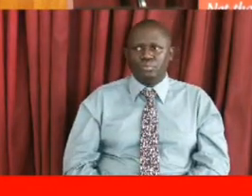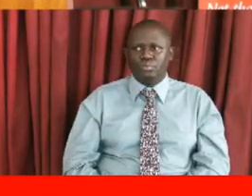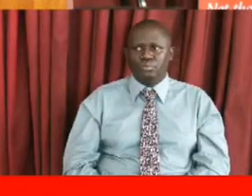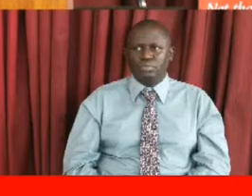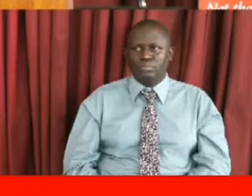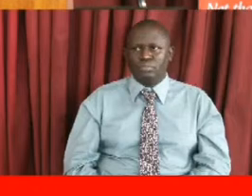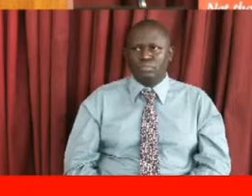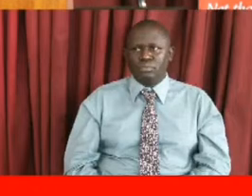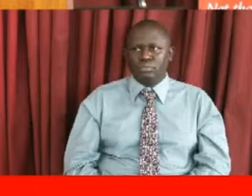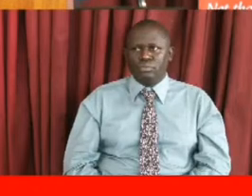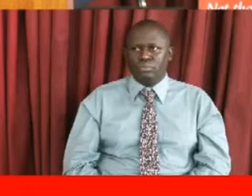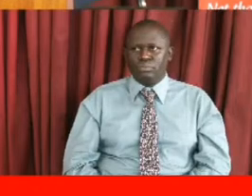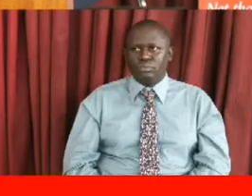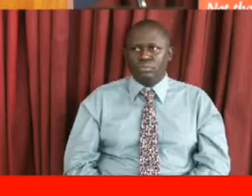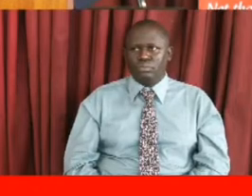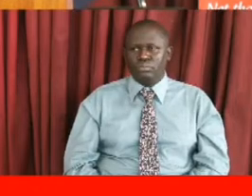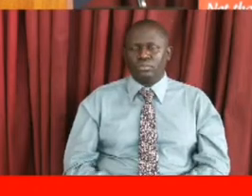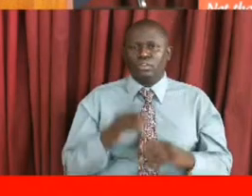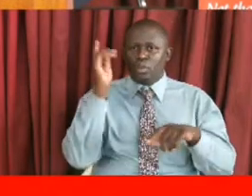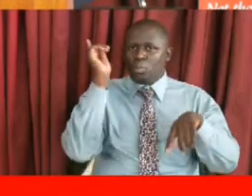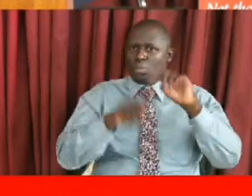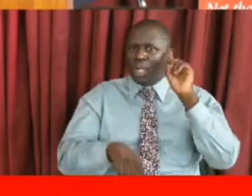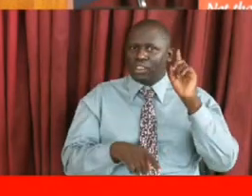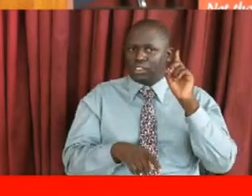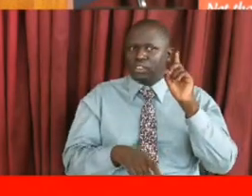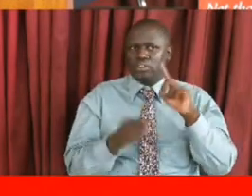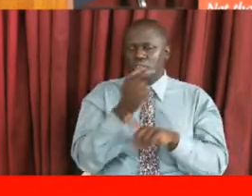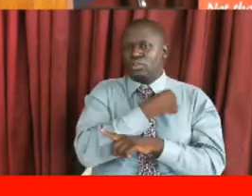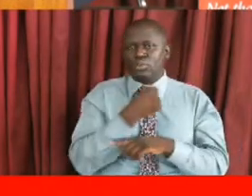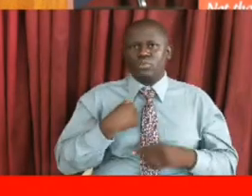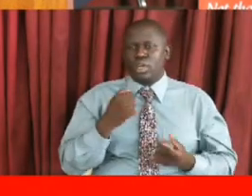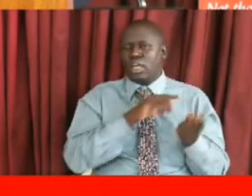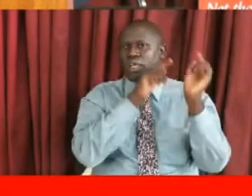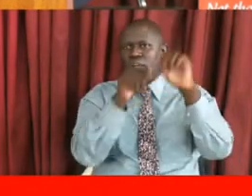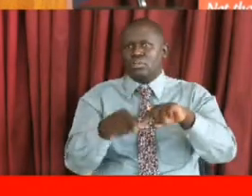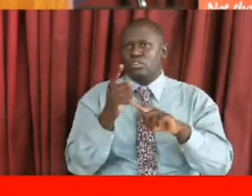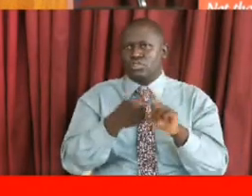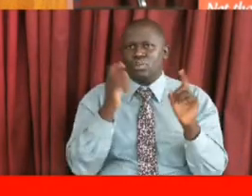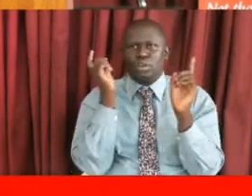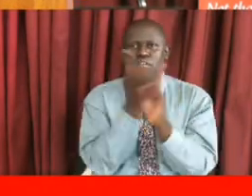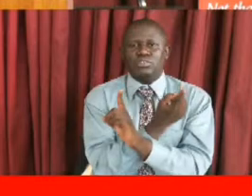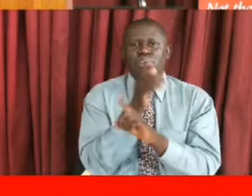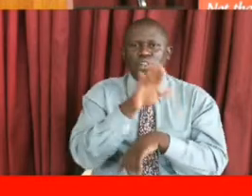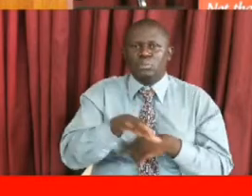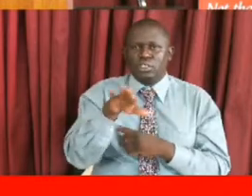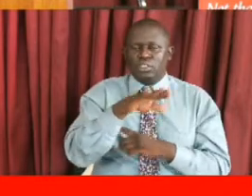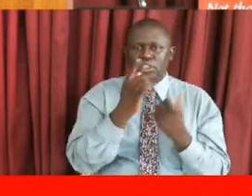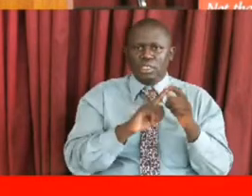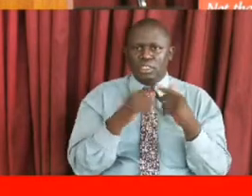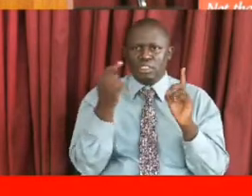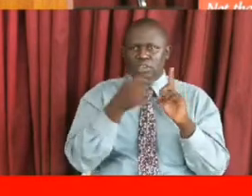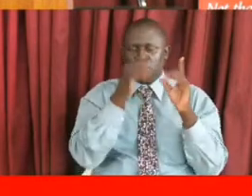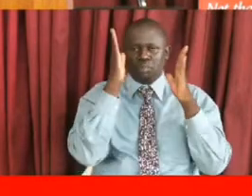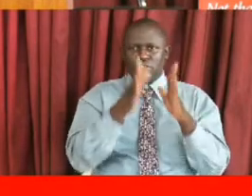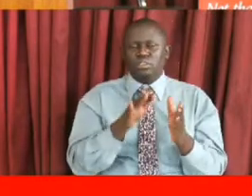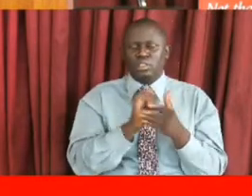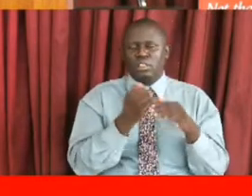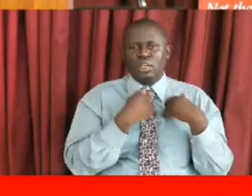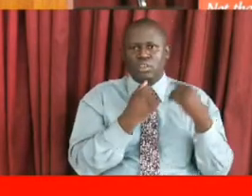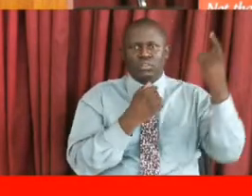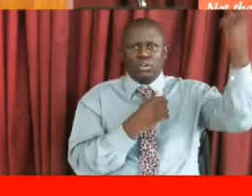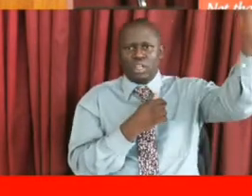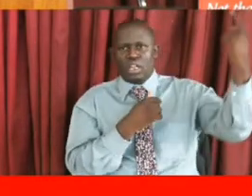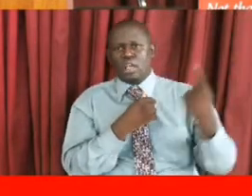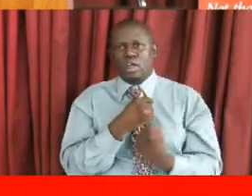offices but we come from somewhere else and this one who has come down from